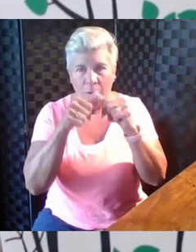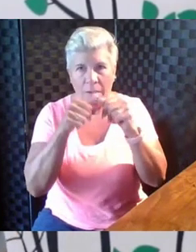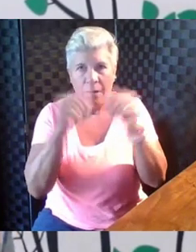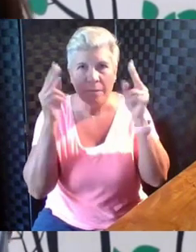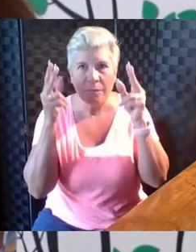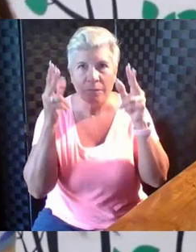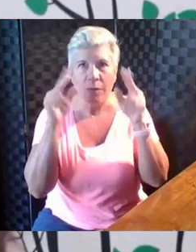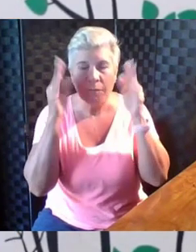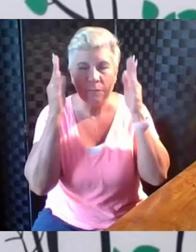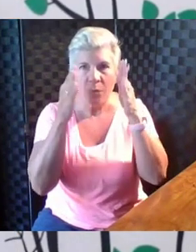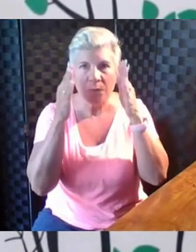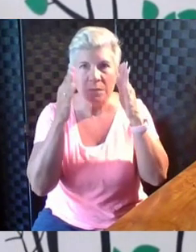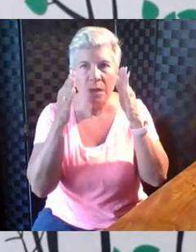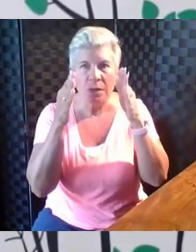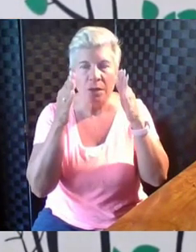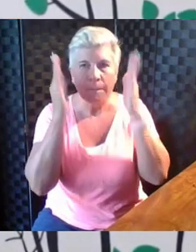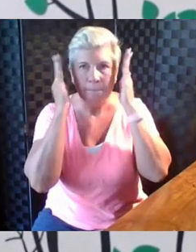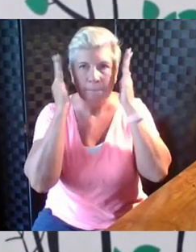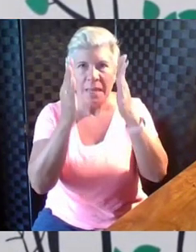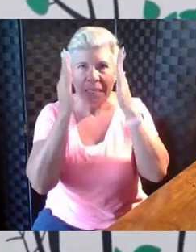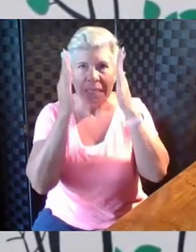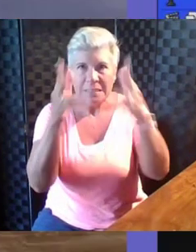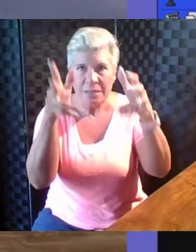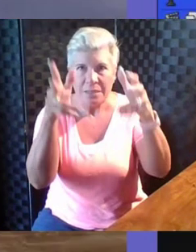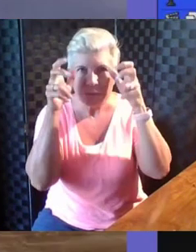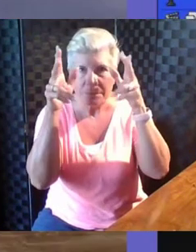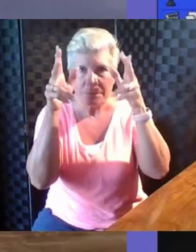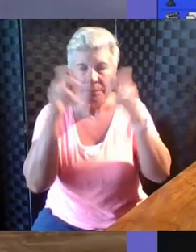our listening.